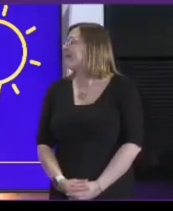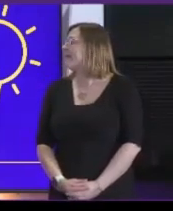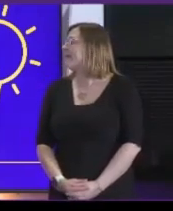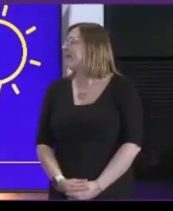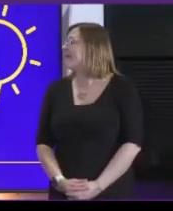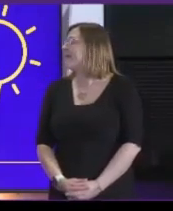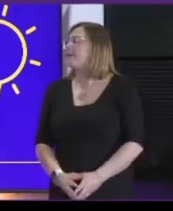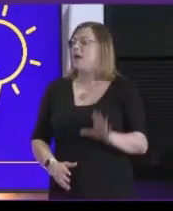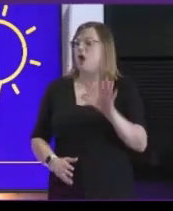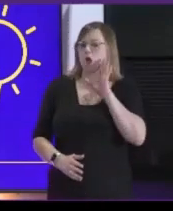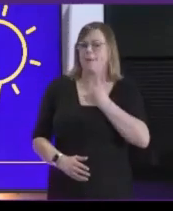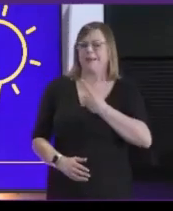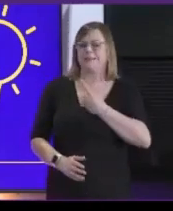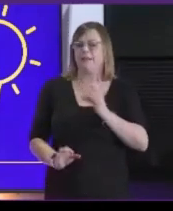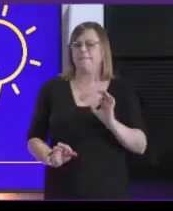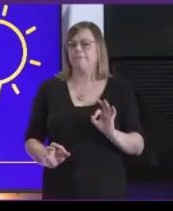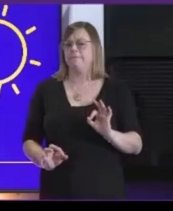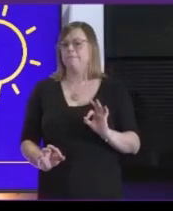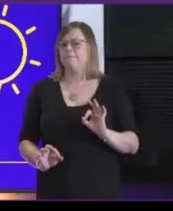I don't hear myself.